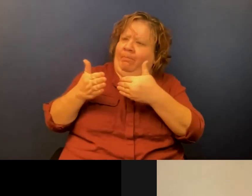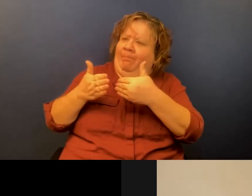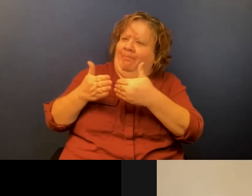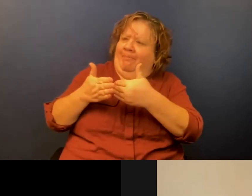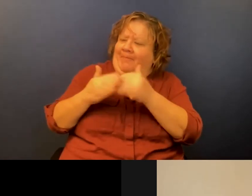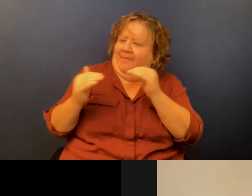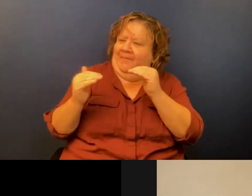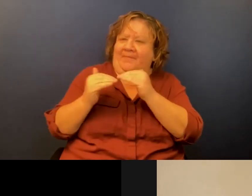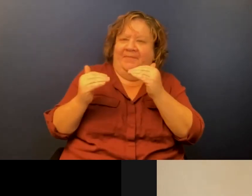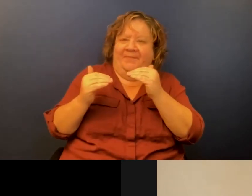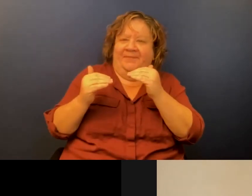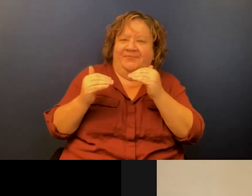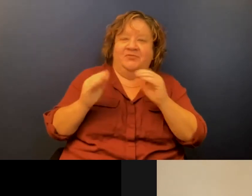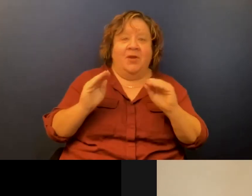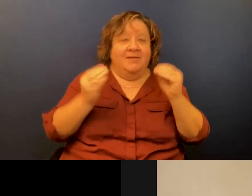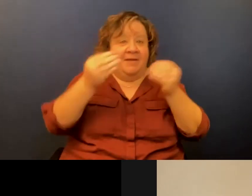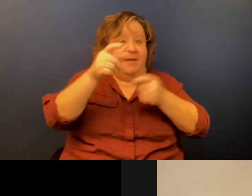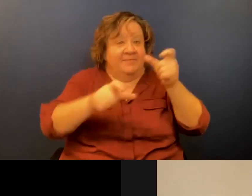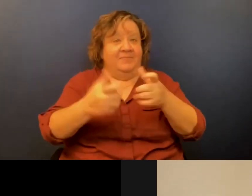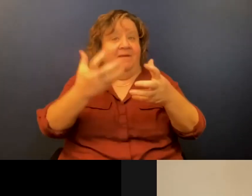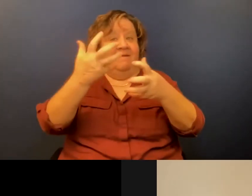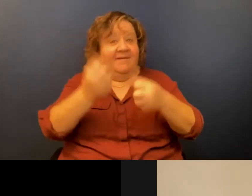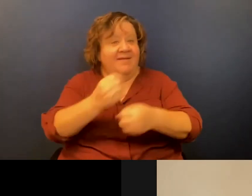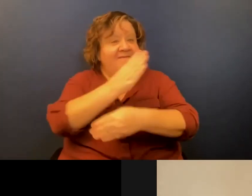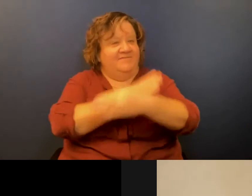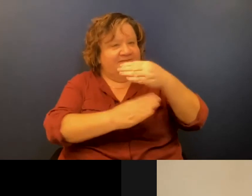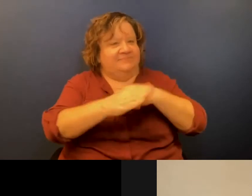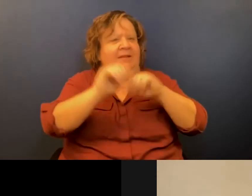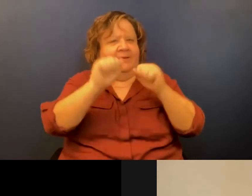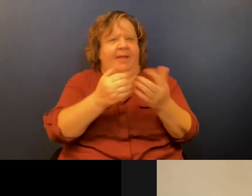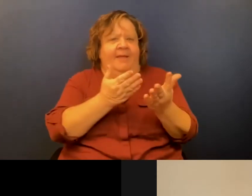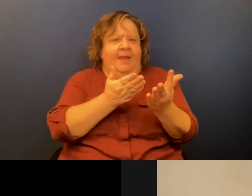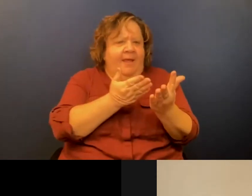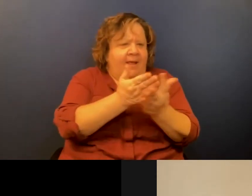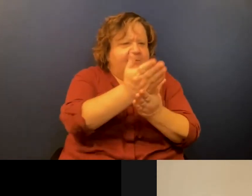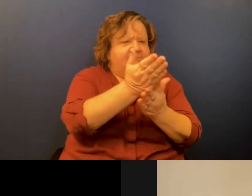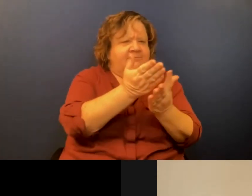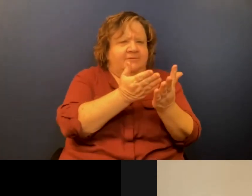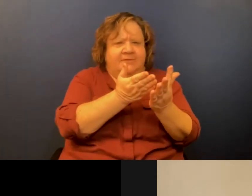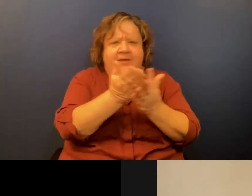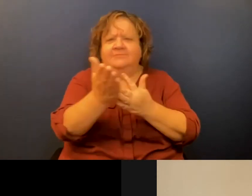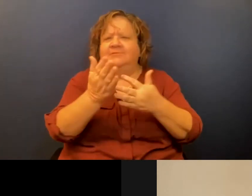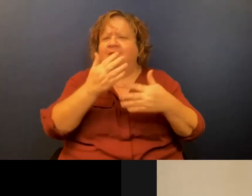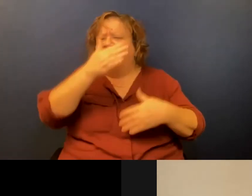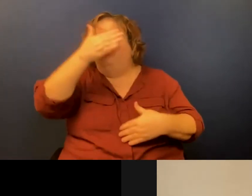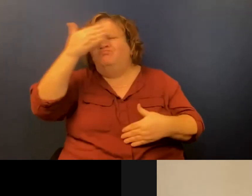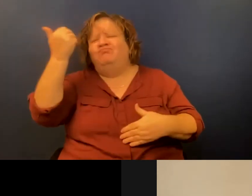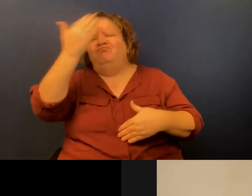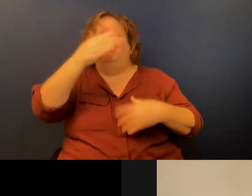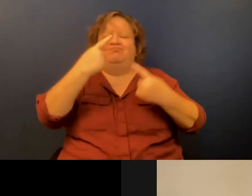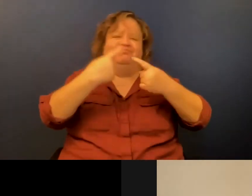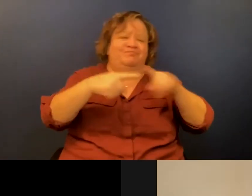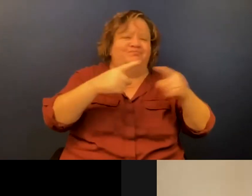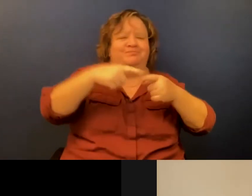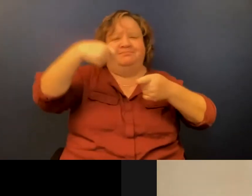not everyone with a disability have access to this. Therefore, I would like to ask